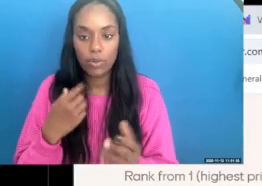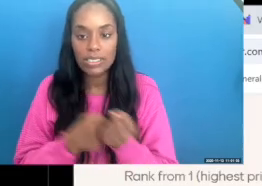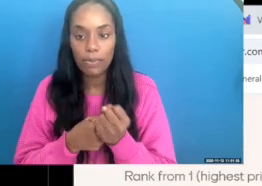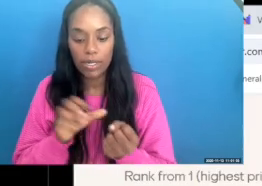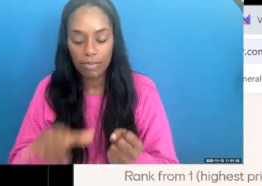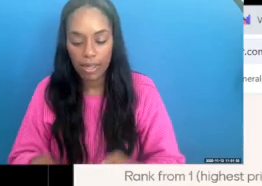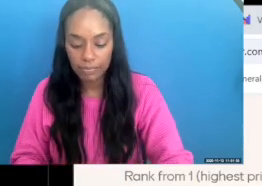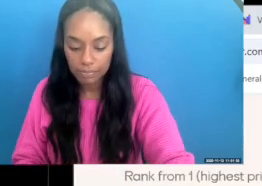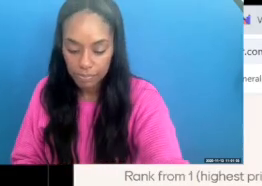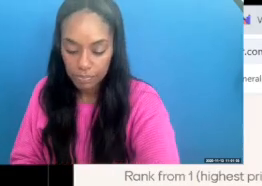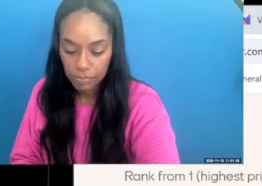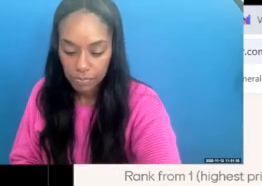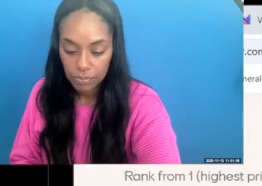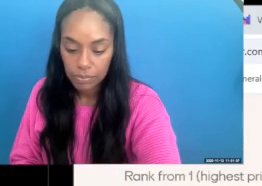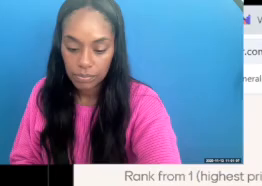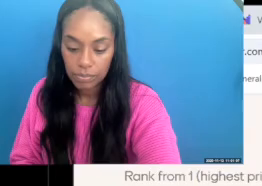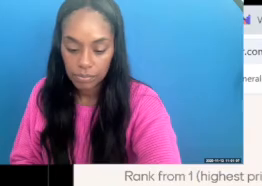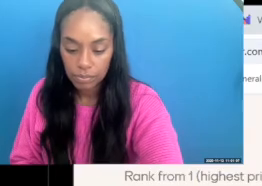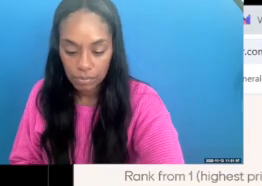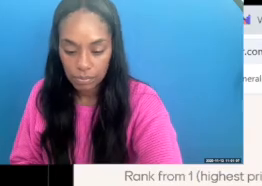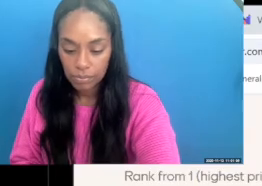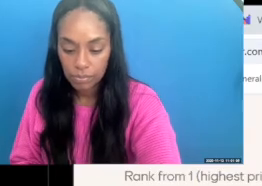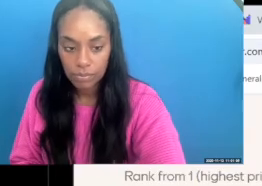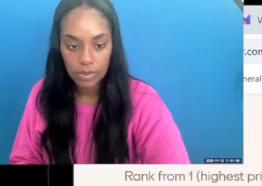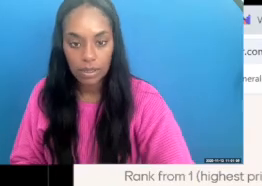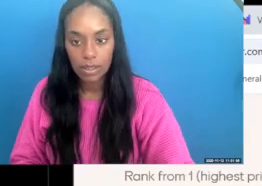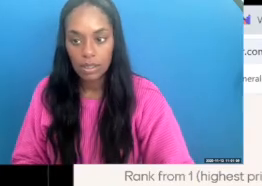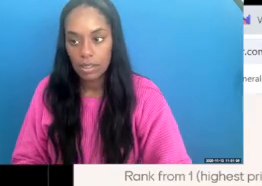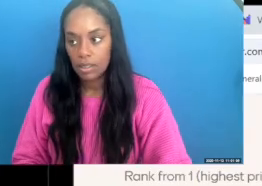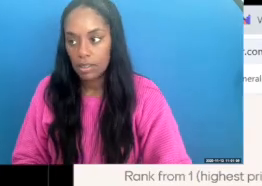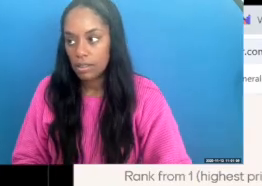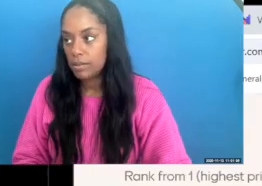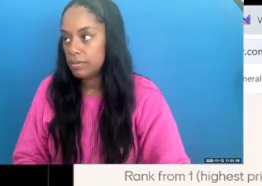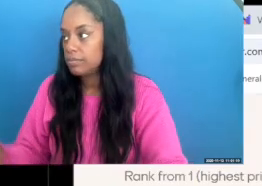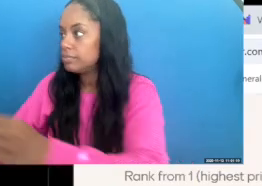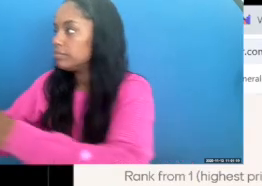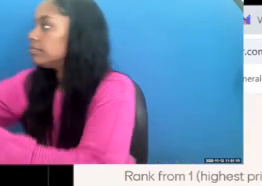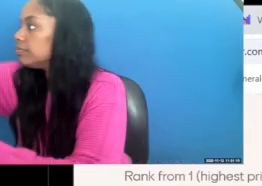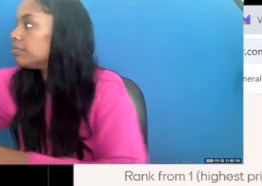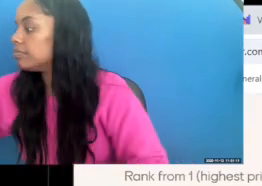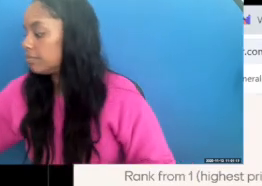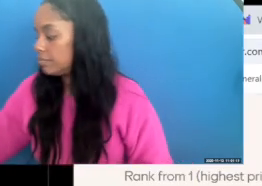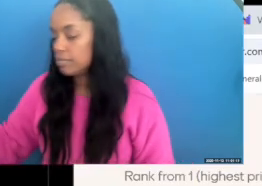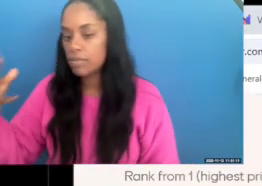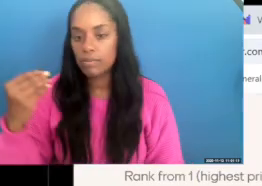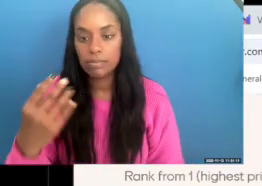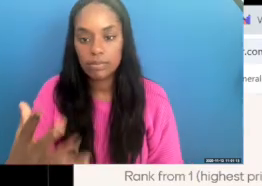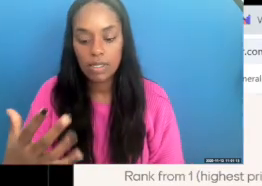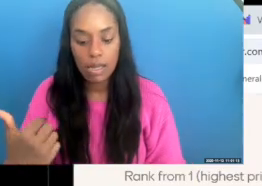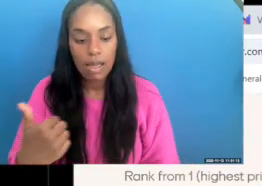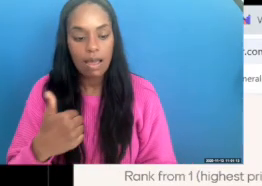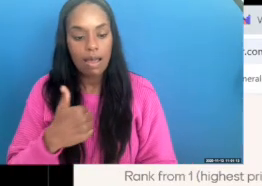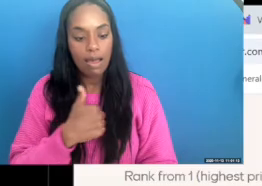tangible ways. And so thanks for supporting that. I think on this particular item, I wanted to just shout out